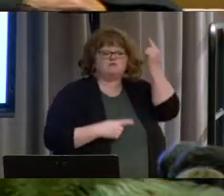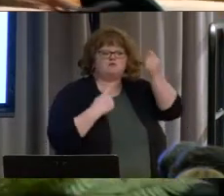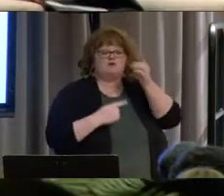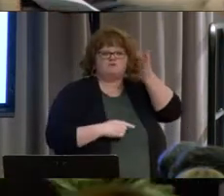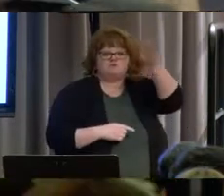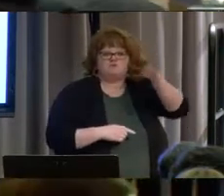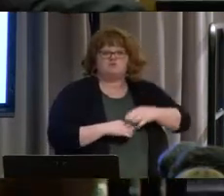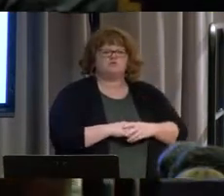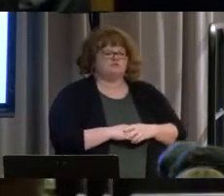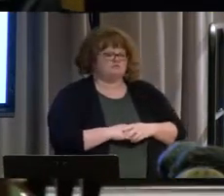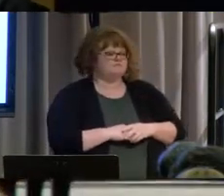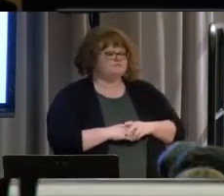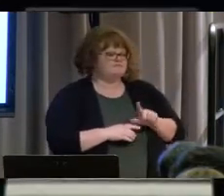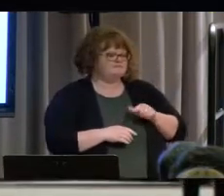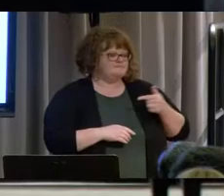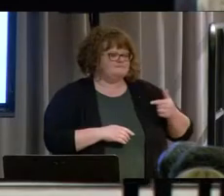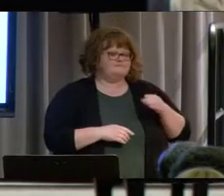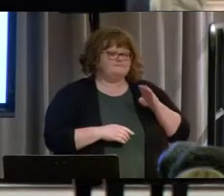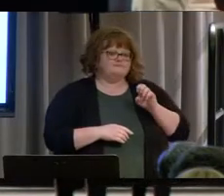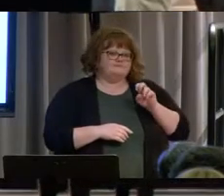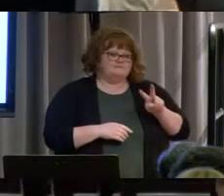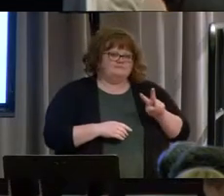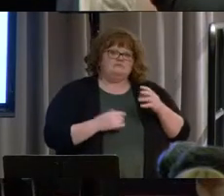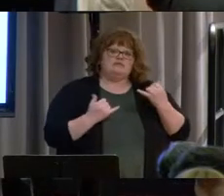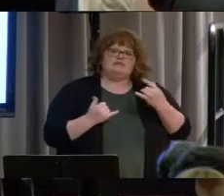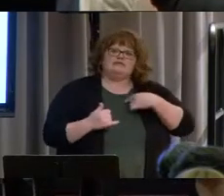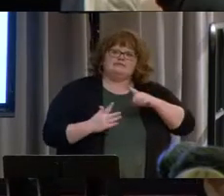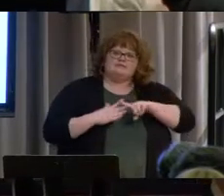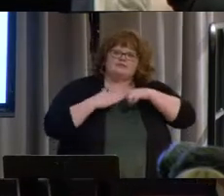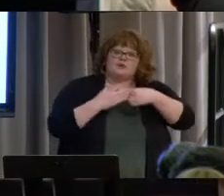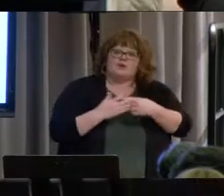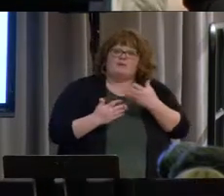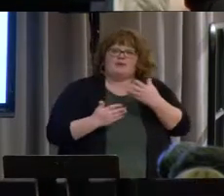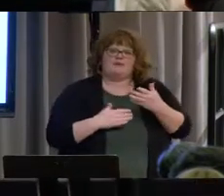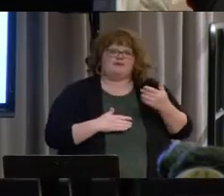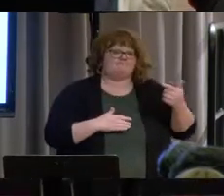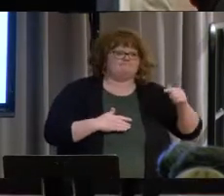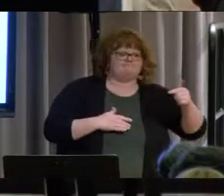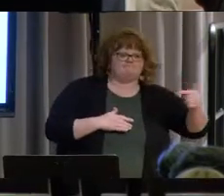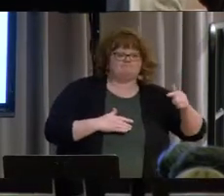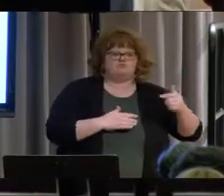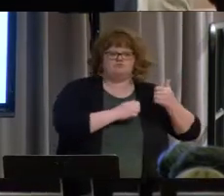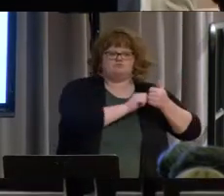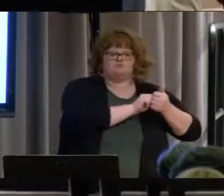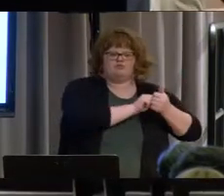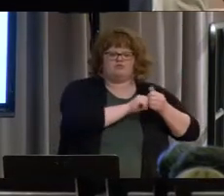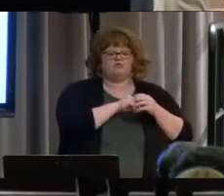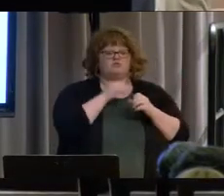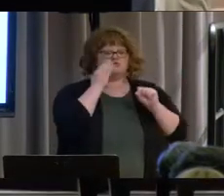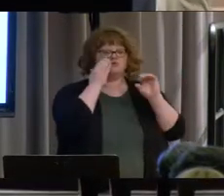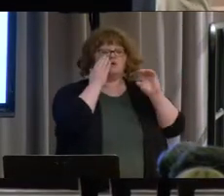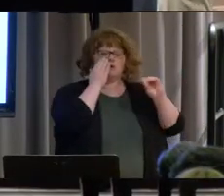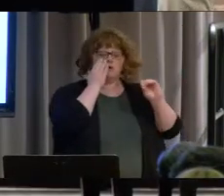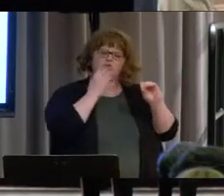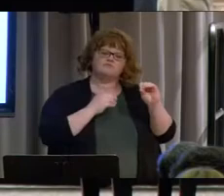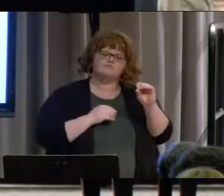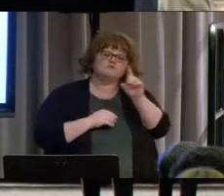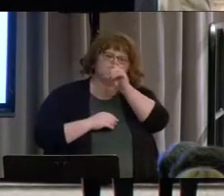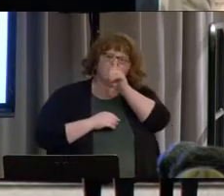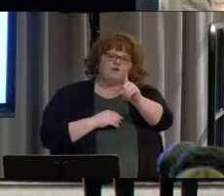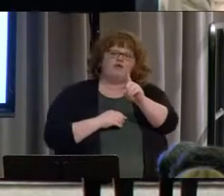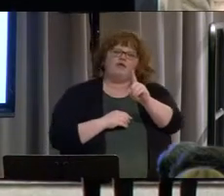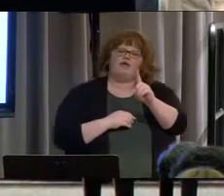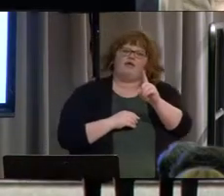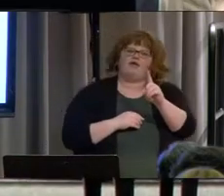Well, I'll start, and then maybe it'll be a give and take here. I actually have really high